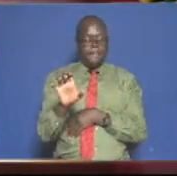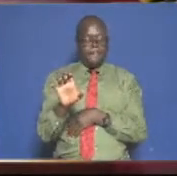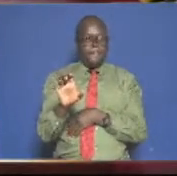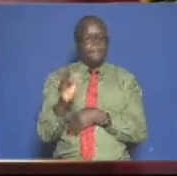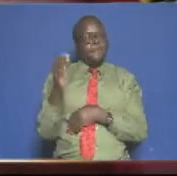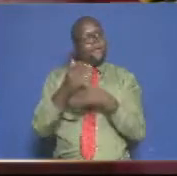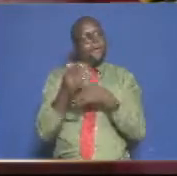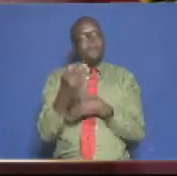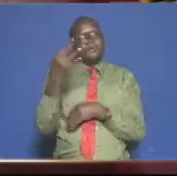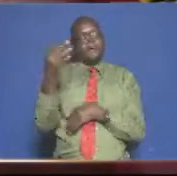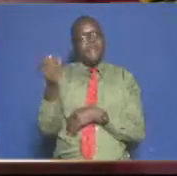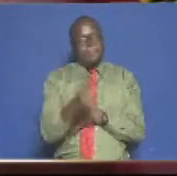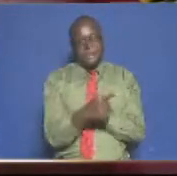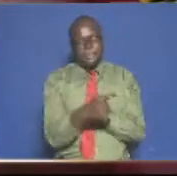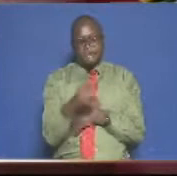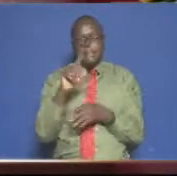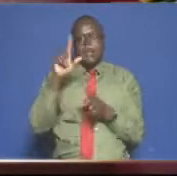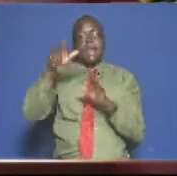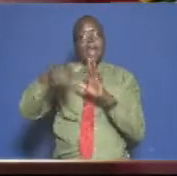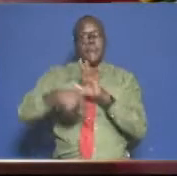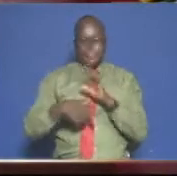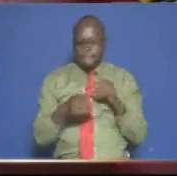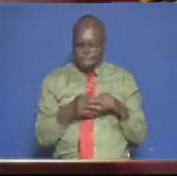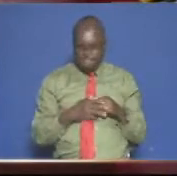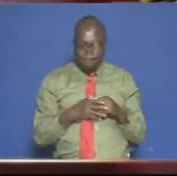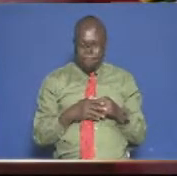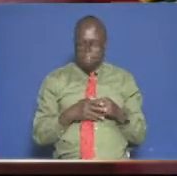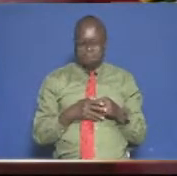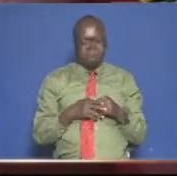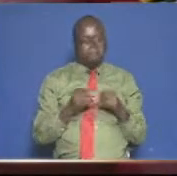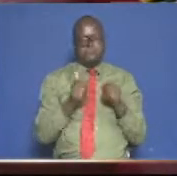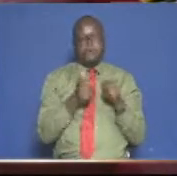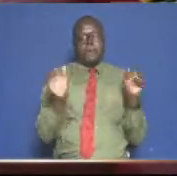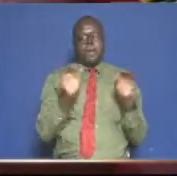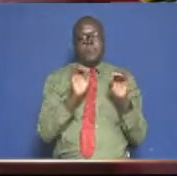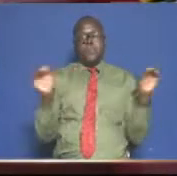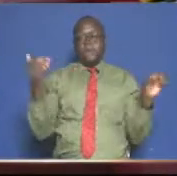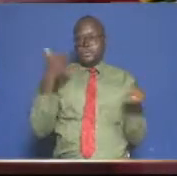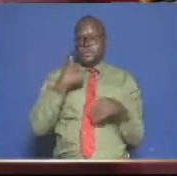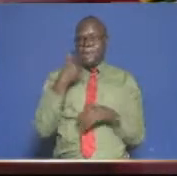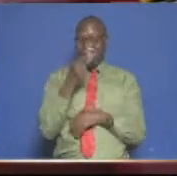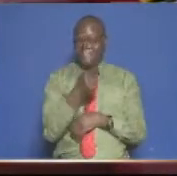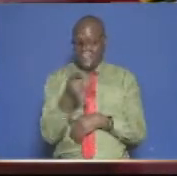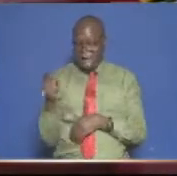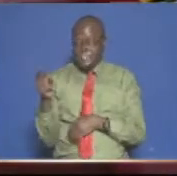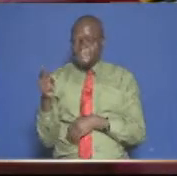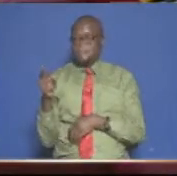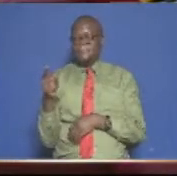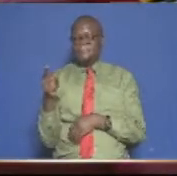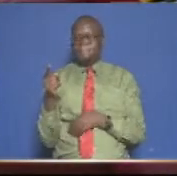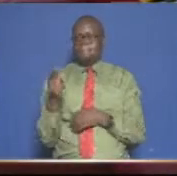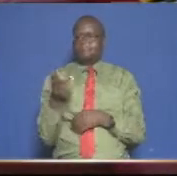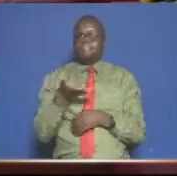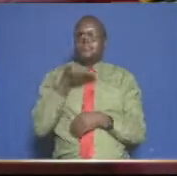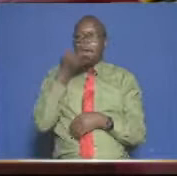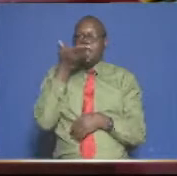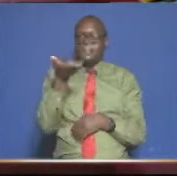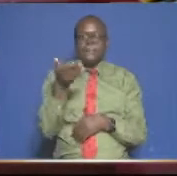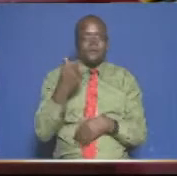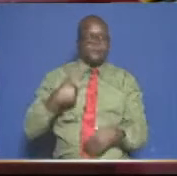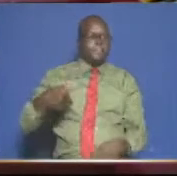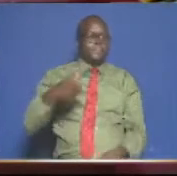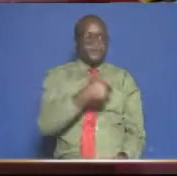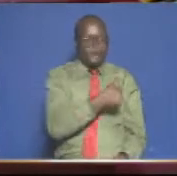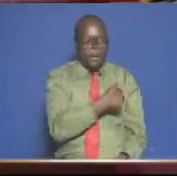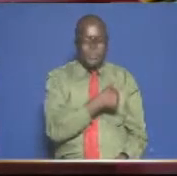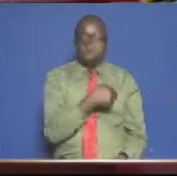almost 3 months down the line, it is not appropriate to have this kind of an answer. So we,